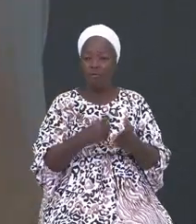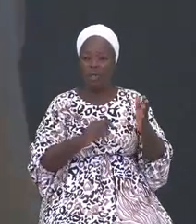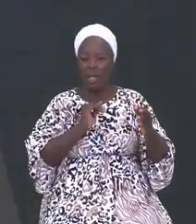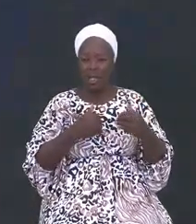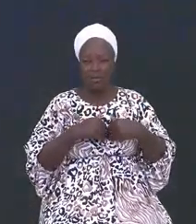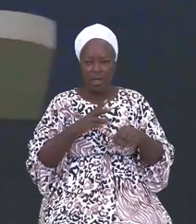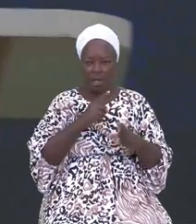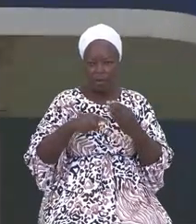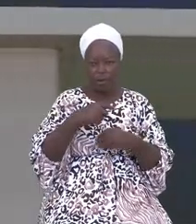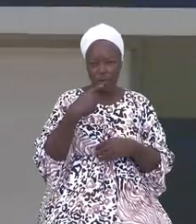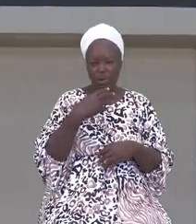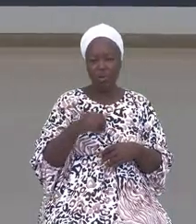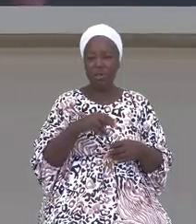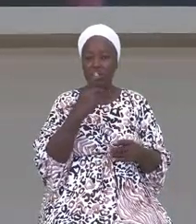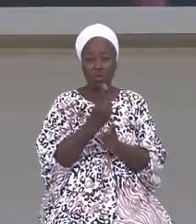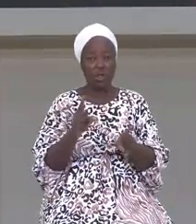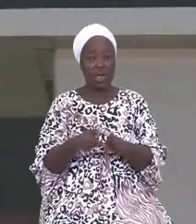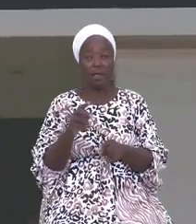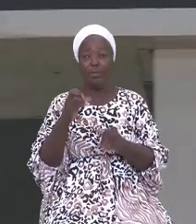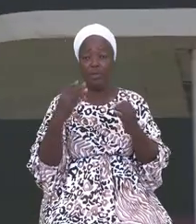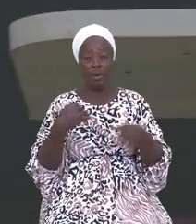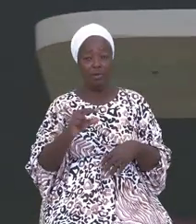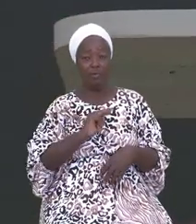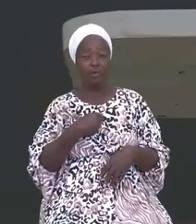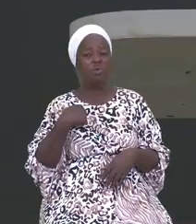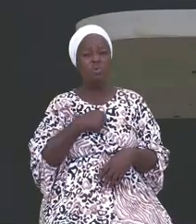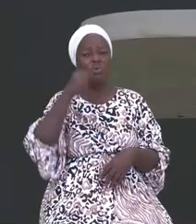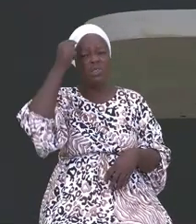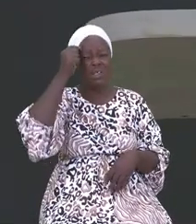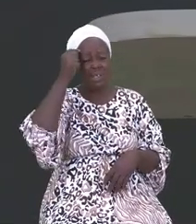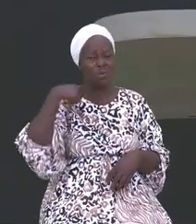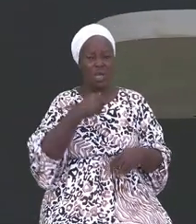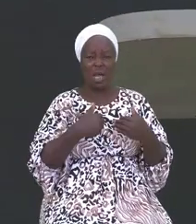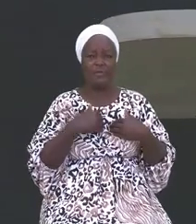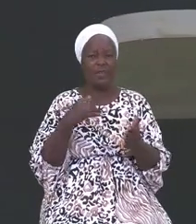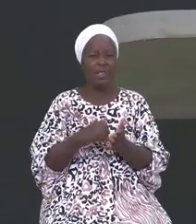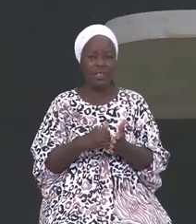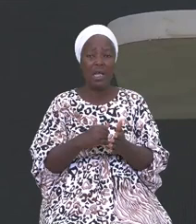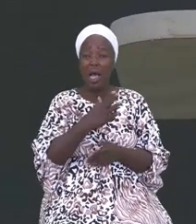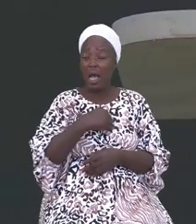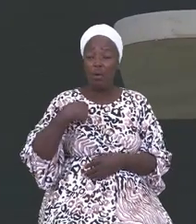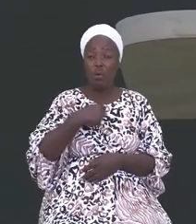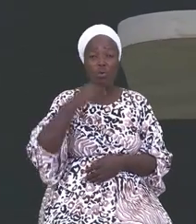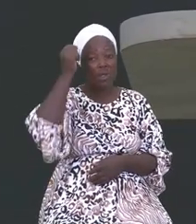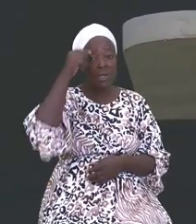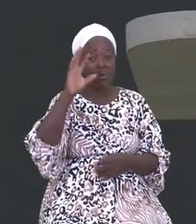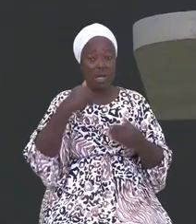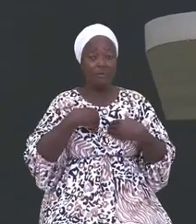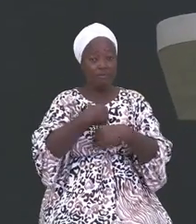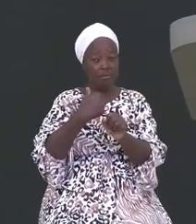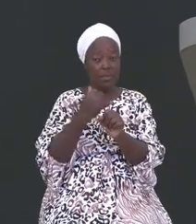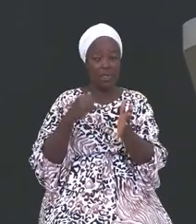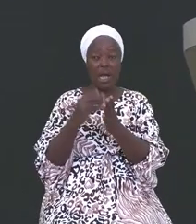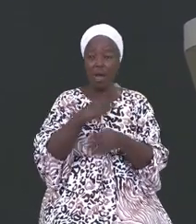was. Like many of us, we think we've got it, and we think we've made it, and